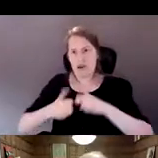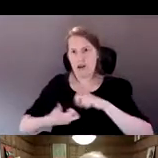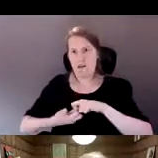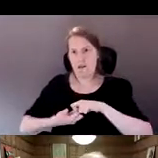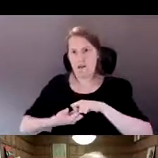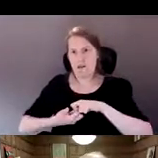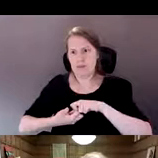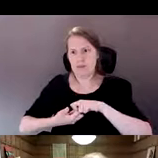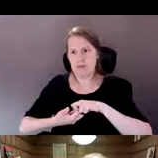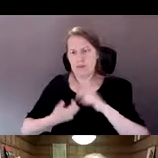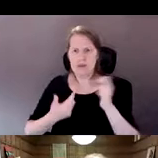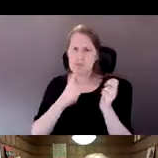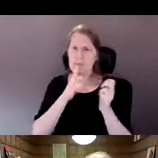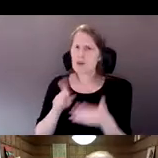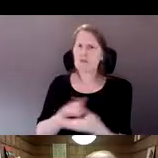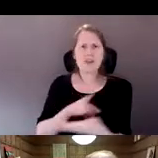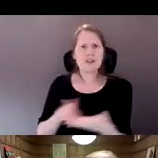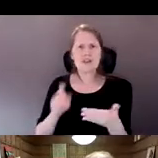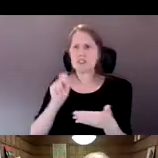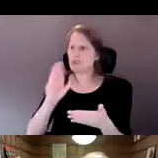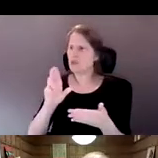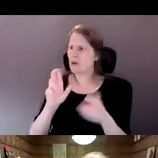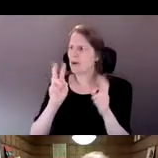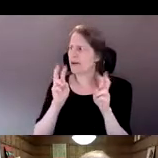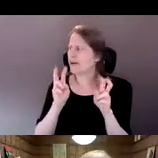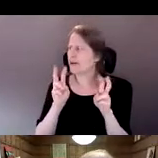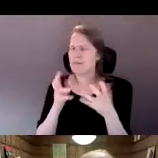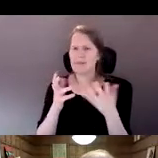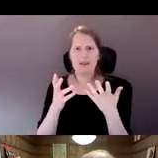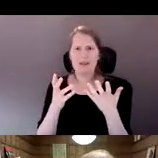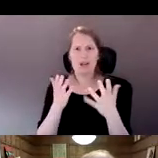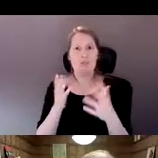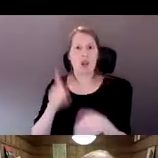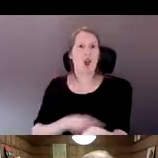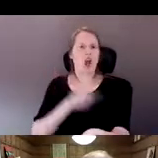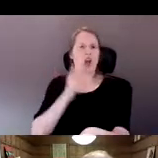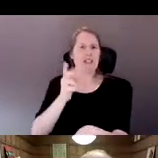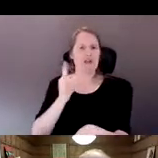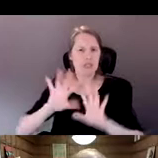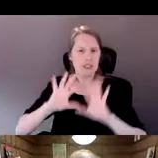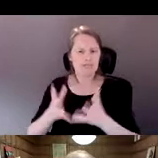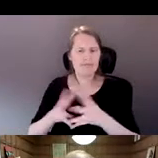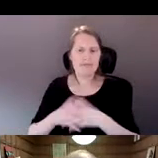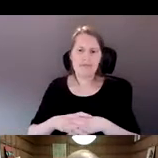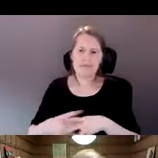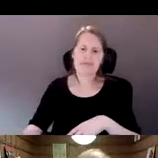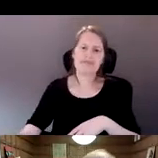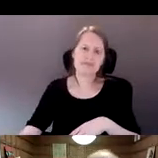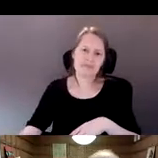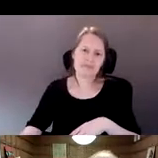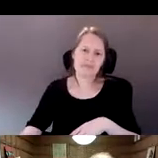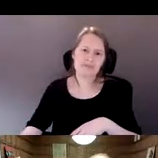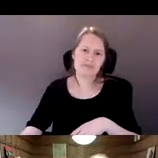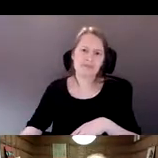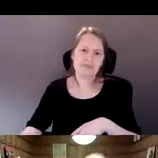grips of a prejudice or a set of ideas with a long history. So what about today?